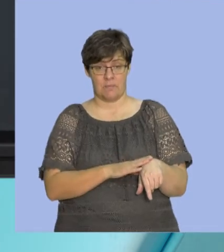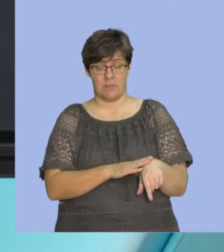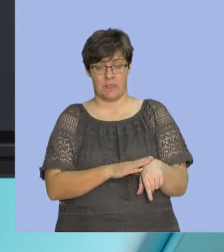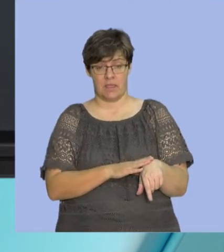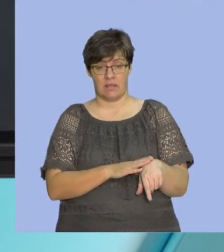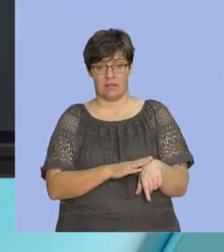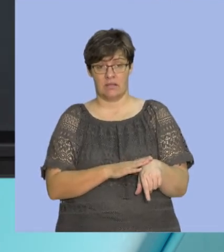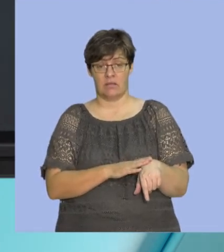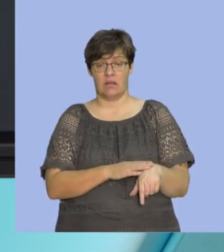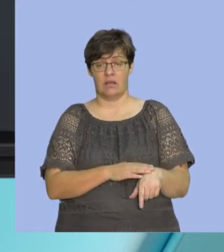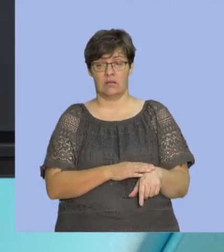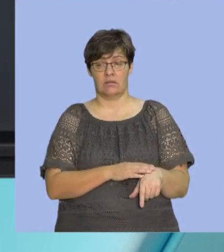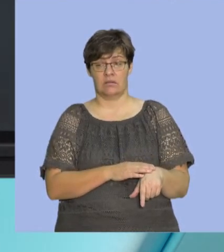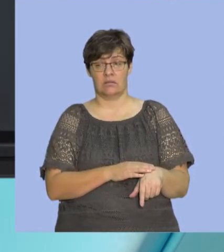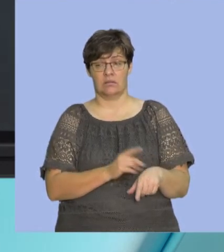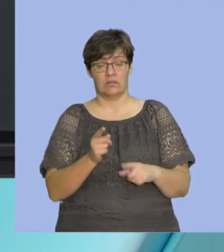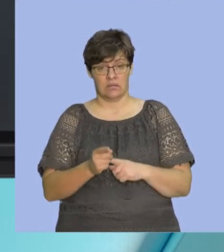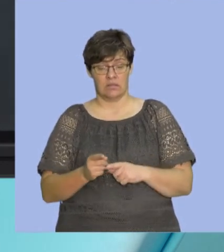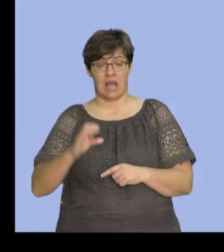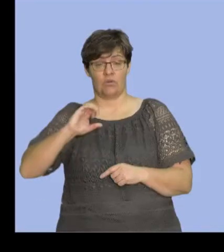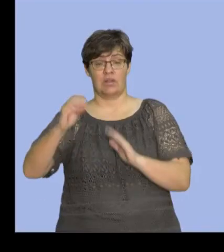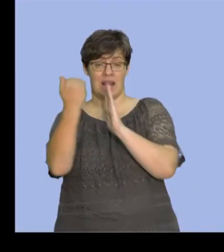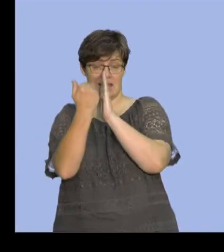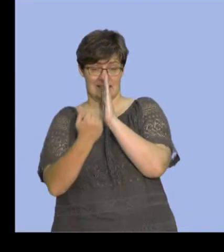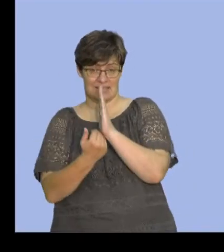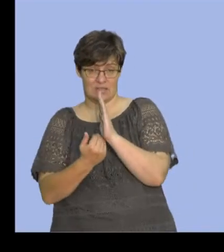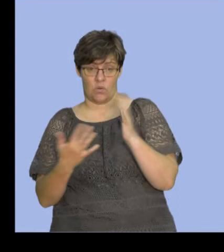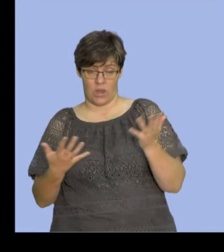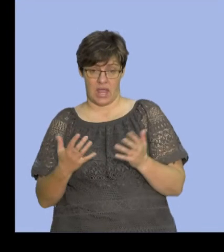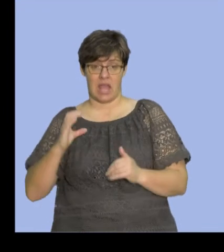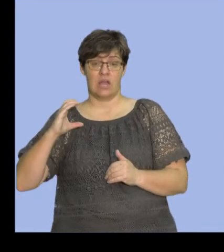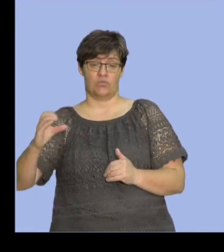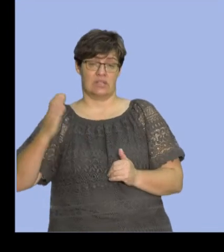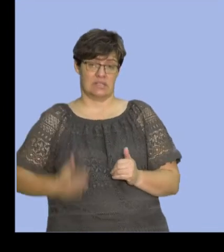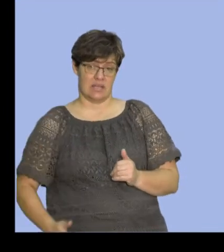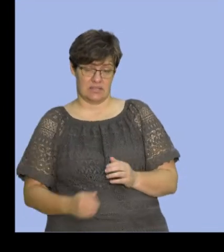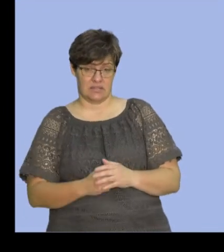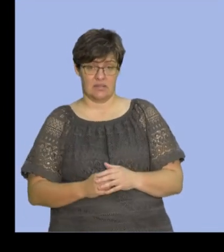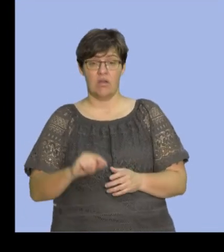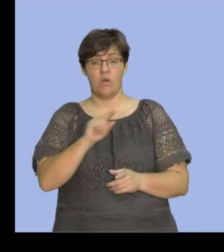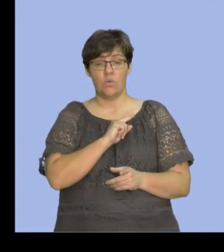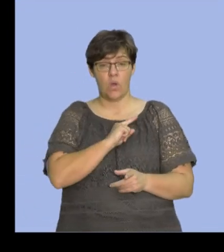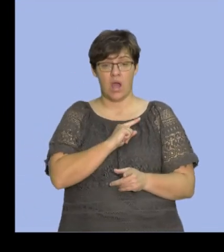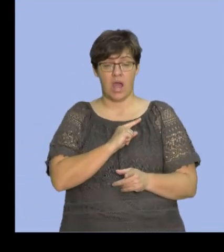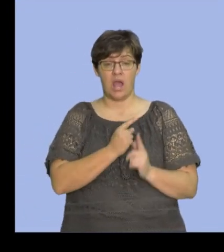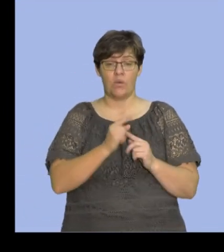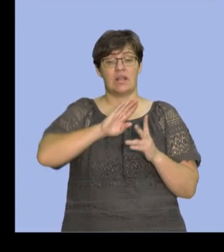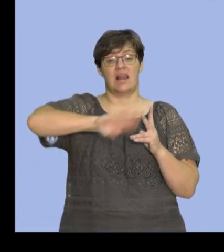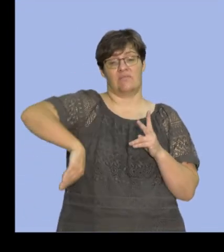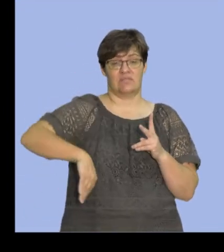it will also go to my creditors list on the credit side. Why? The transaction was left